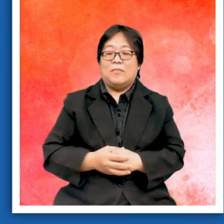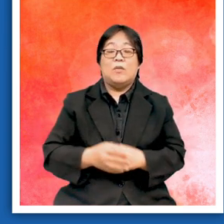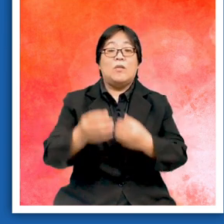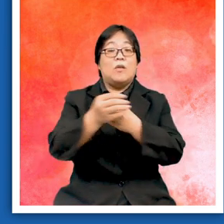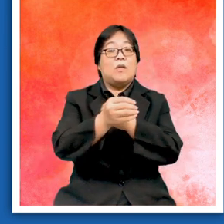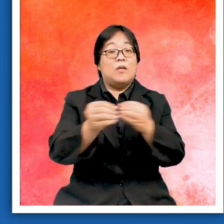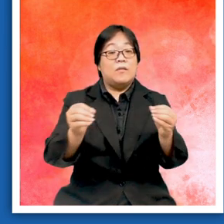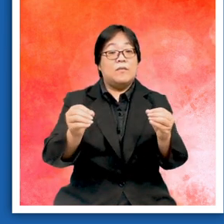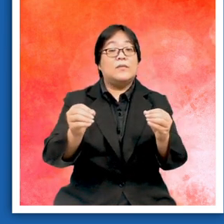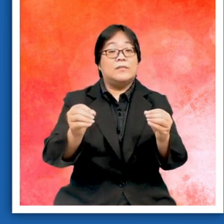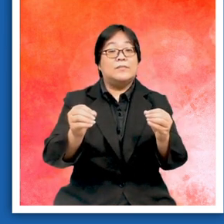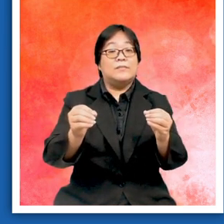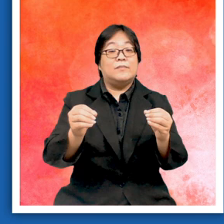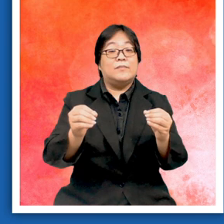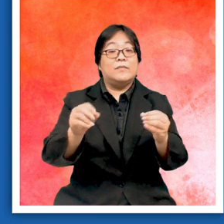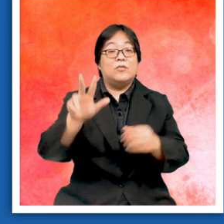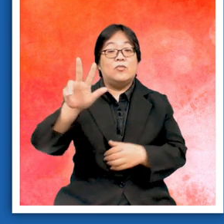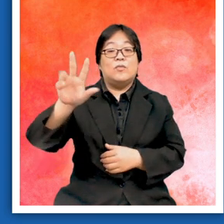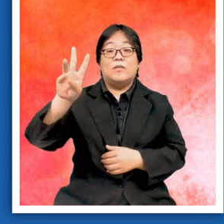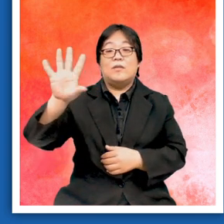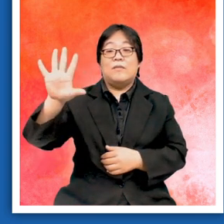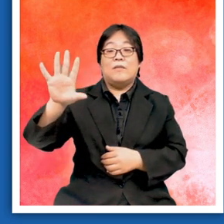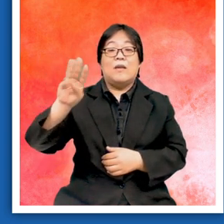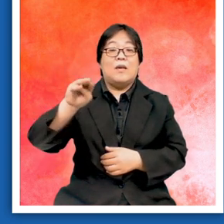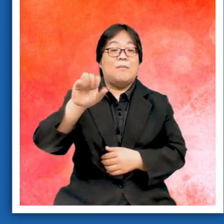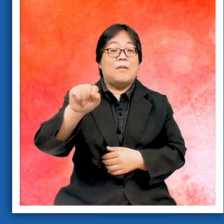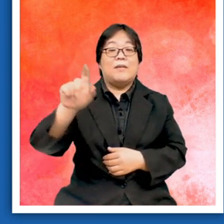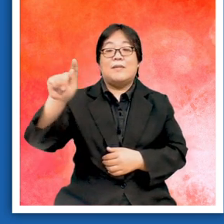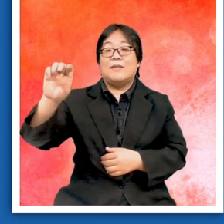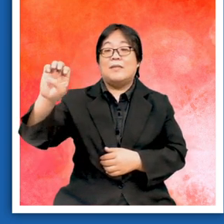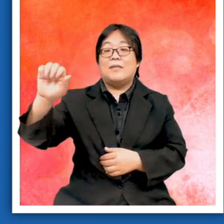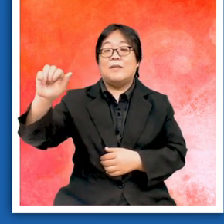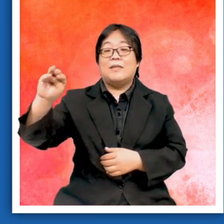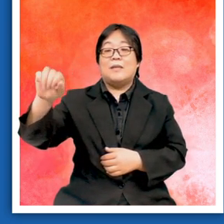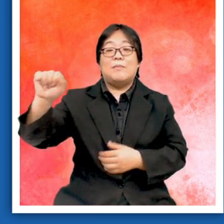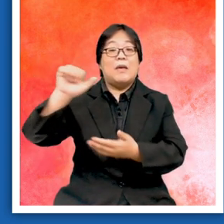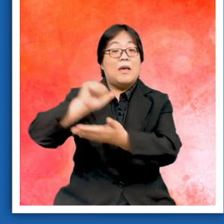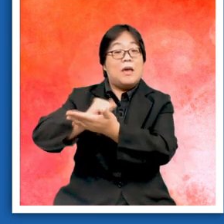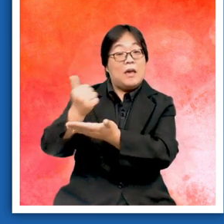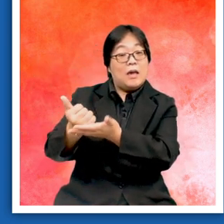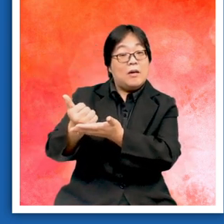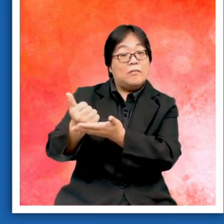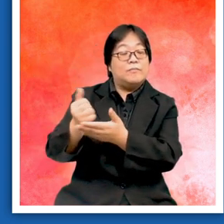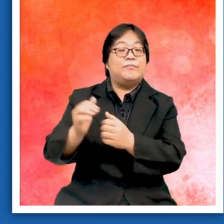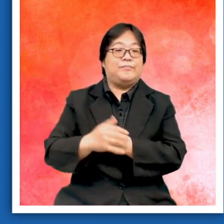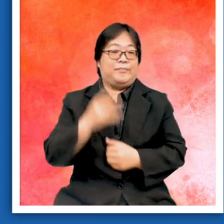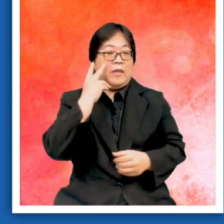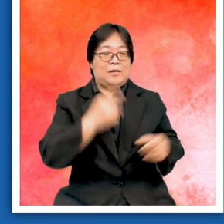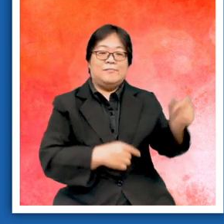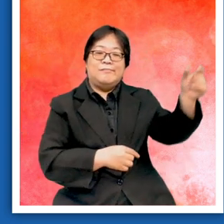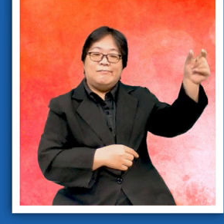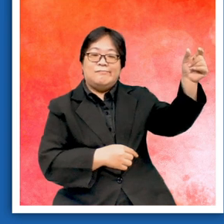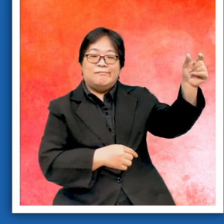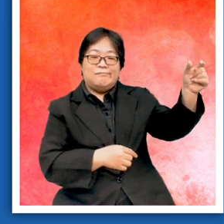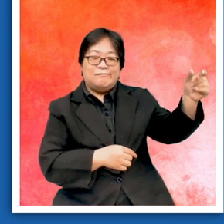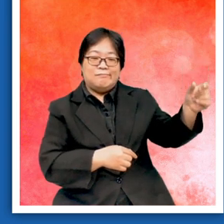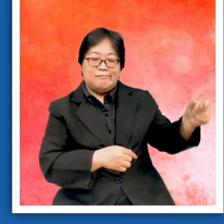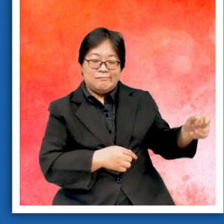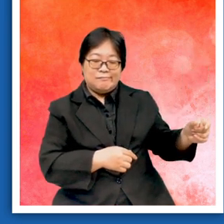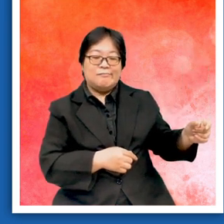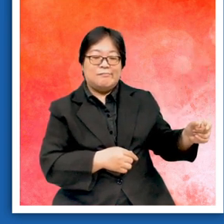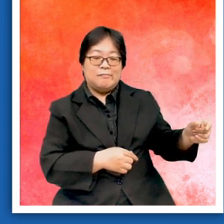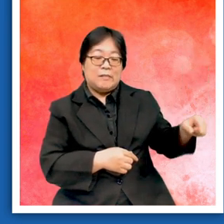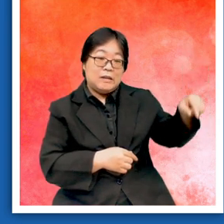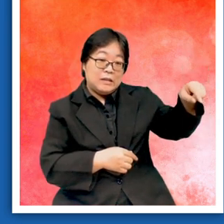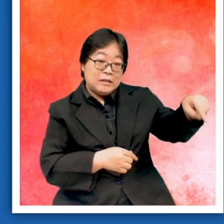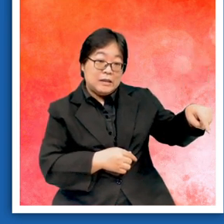Office 365 Microsoft Teams account. So if you go to the left-hand side of your screen,